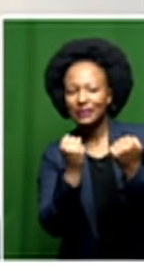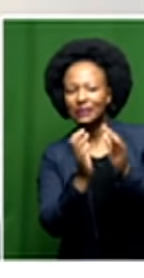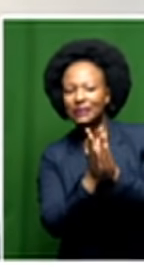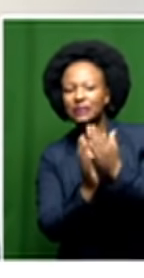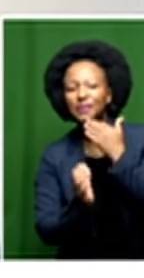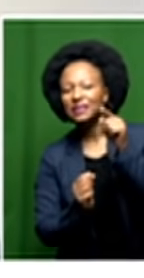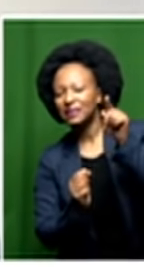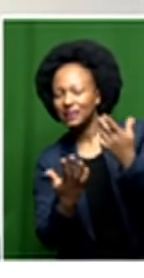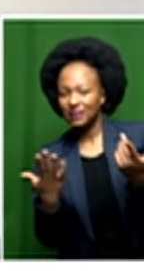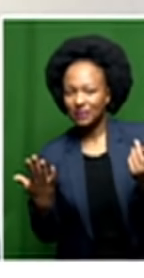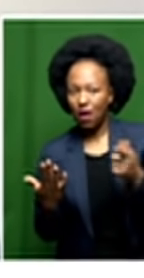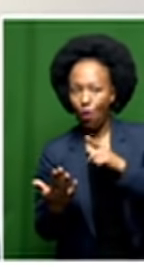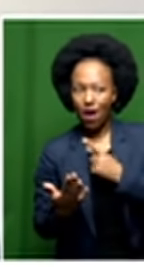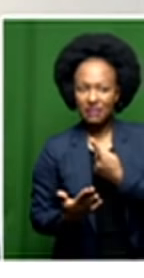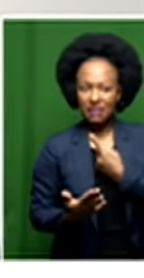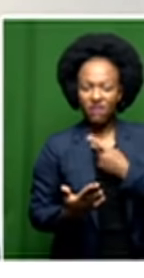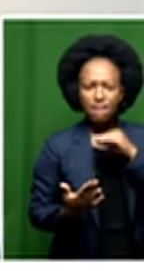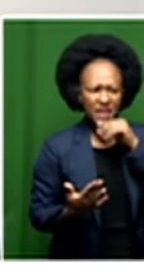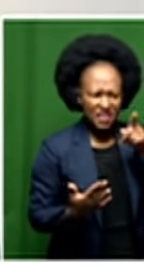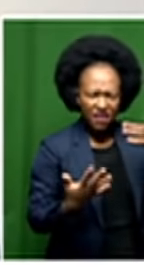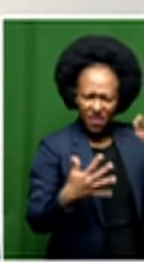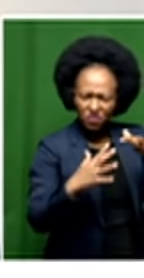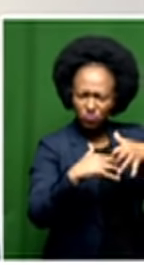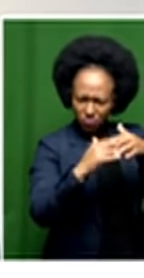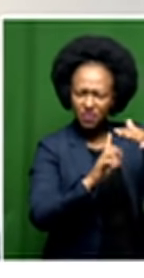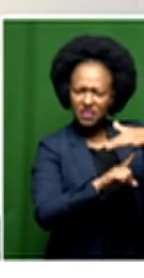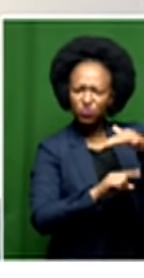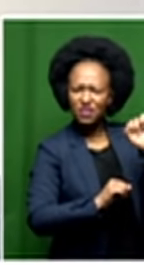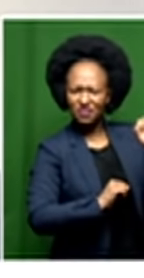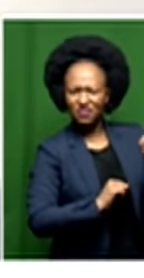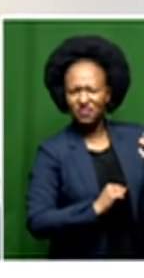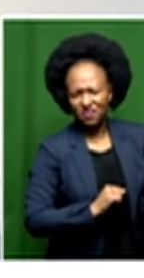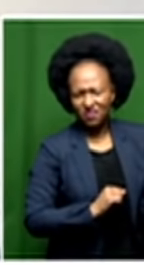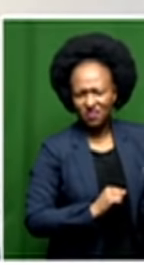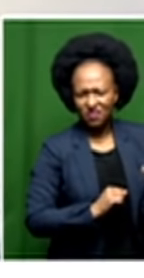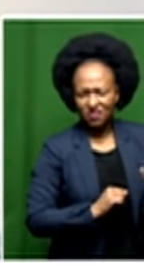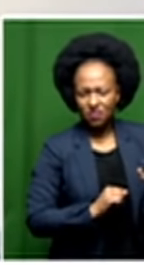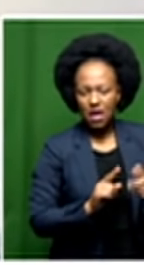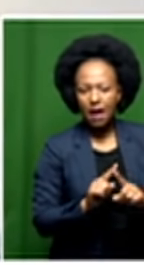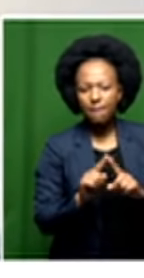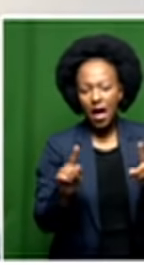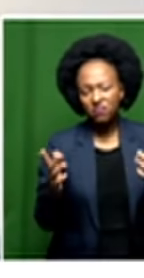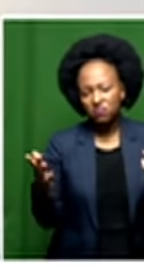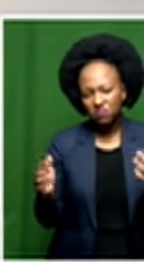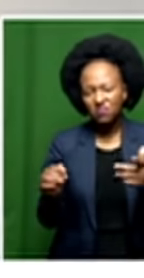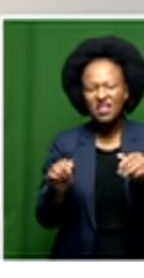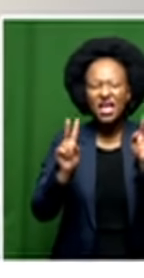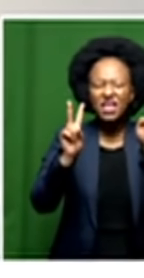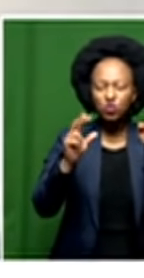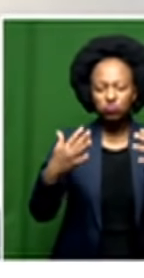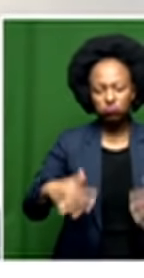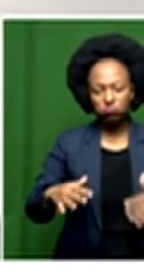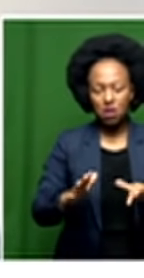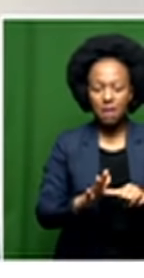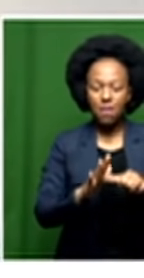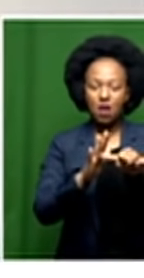having themselves, in a sense, created that same urgency. But the matter is of sufficient public interest. And my own